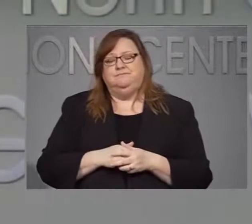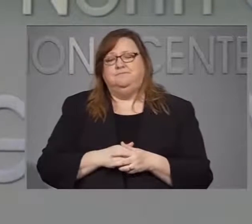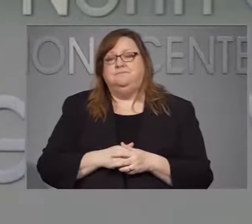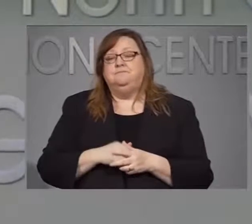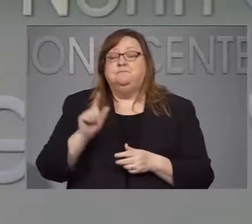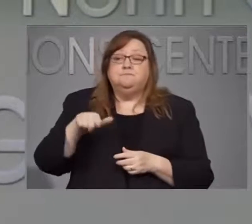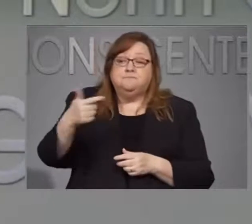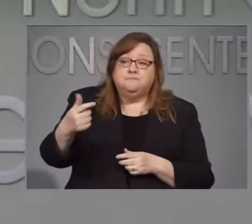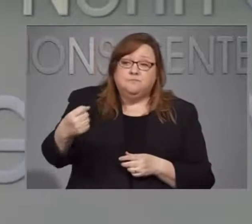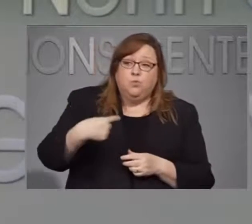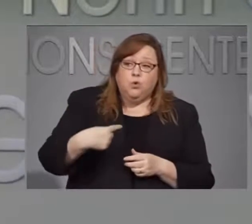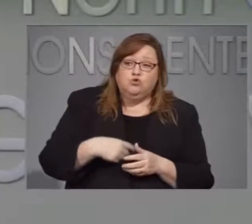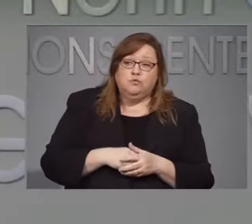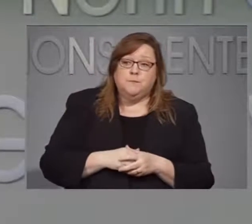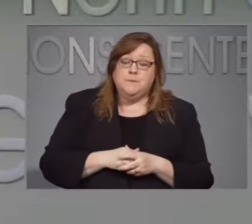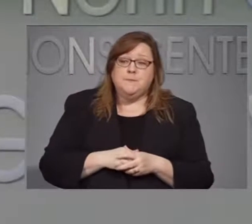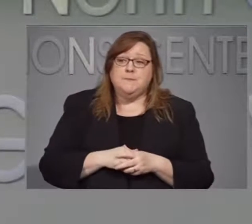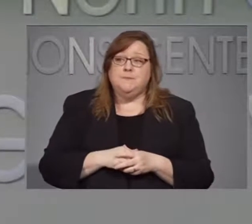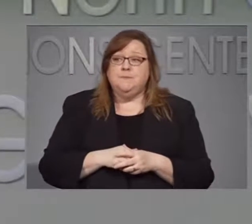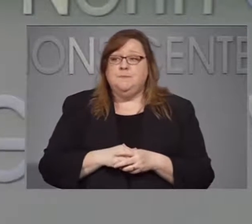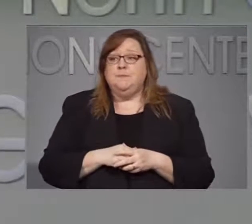Next question, please.